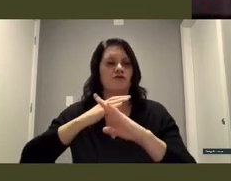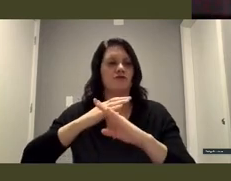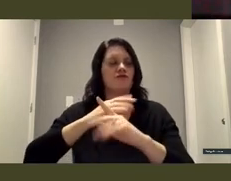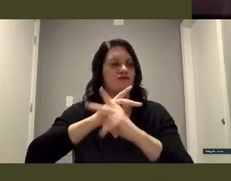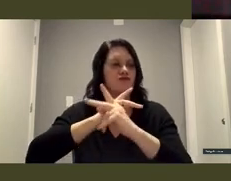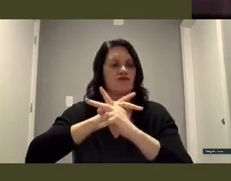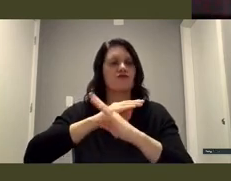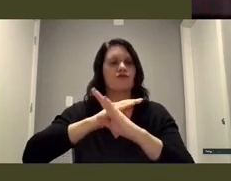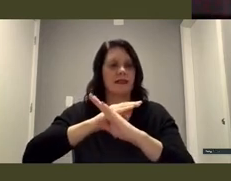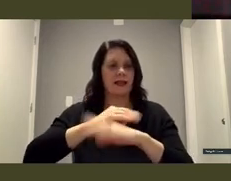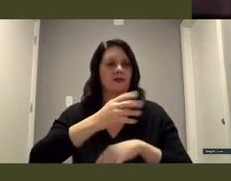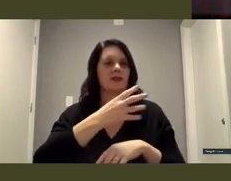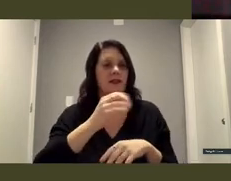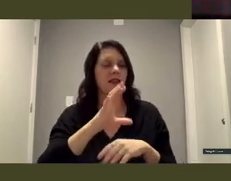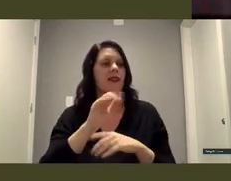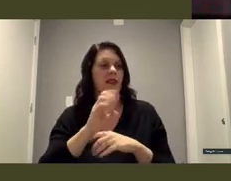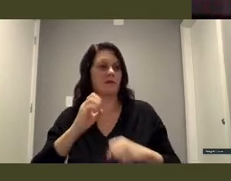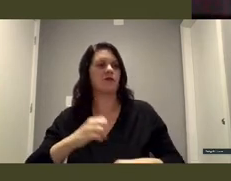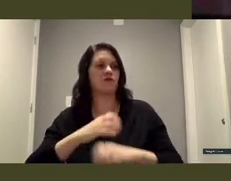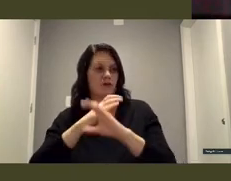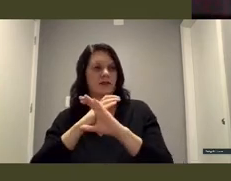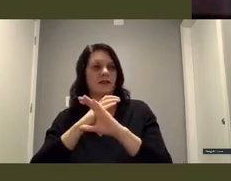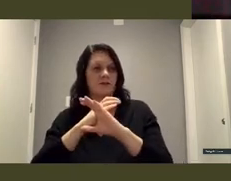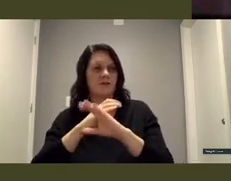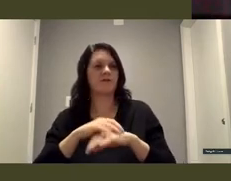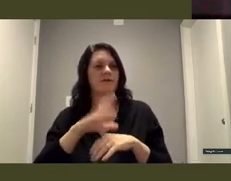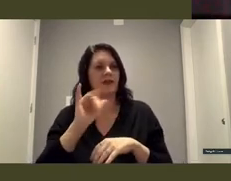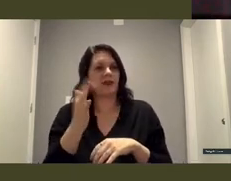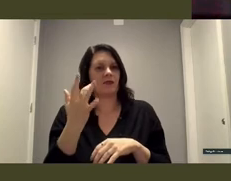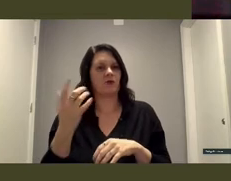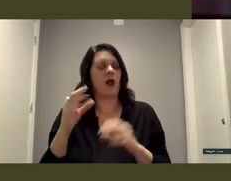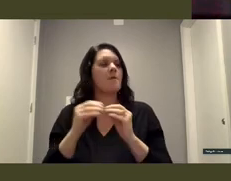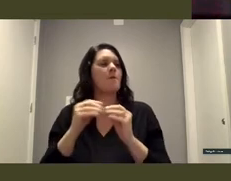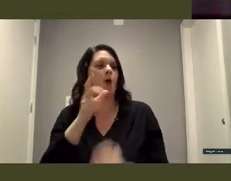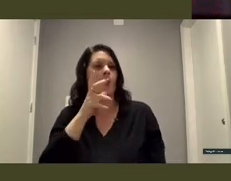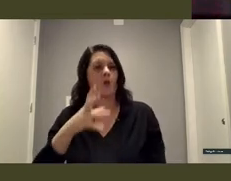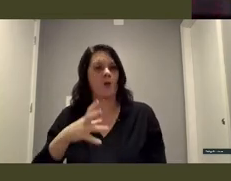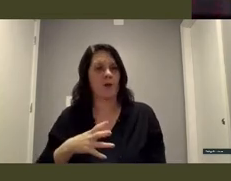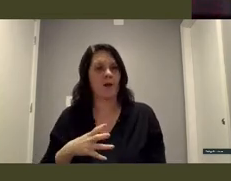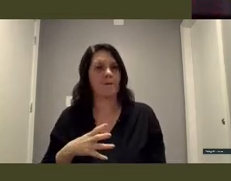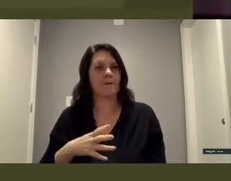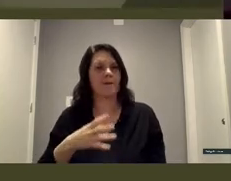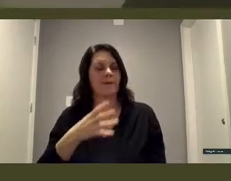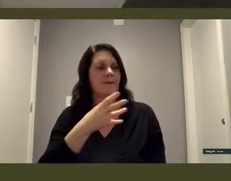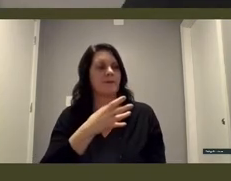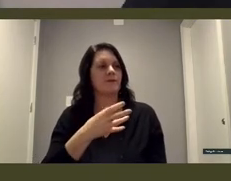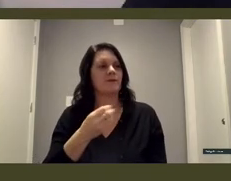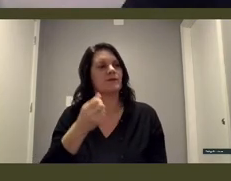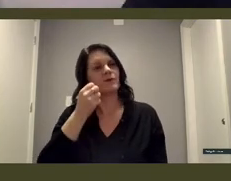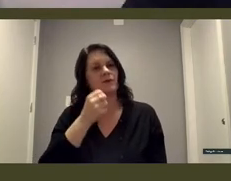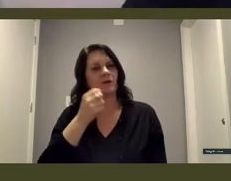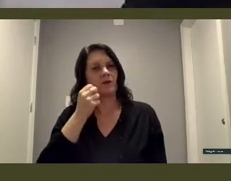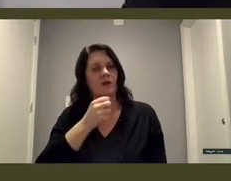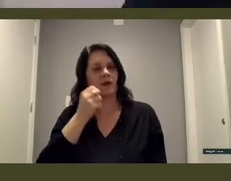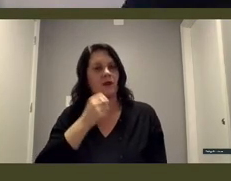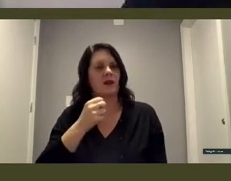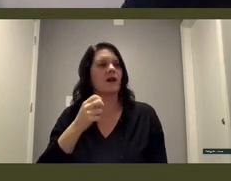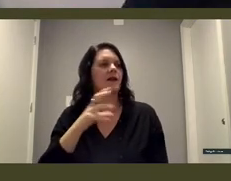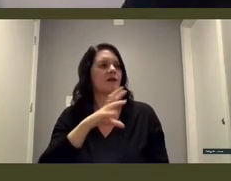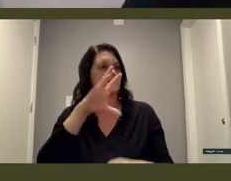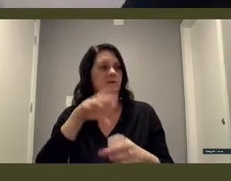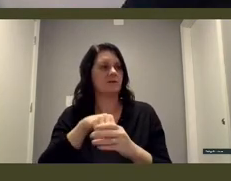this cause, because we have been hit by the climate change crisis and we are not ready to step down any soon, and we are not ready to